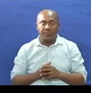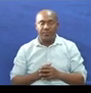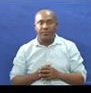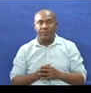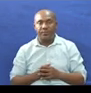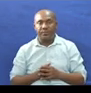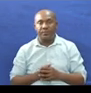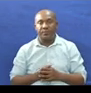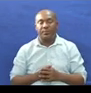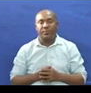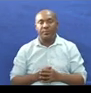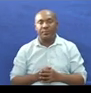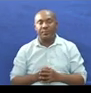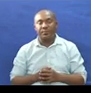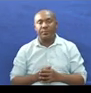entered